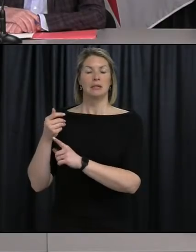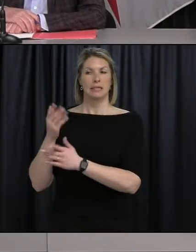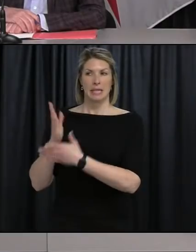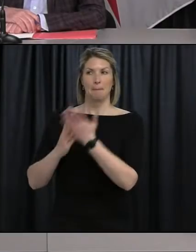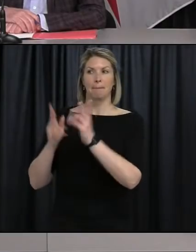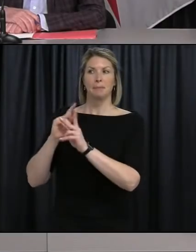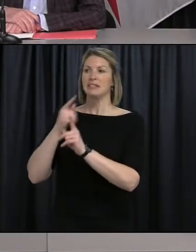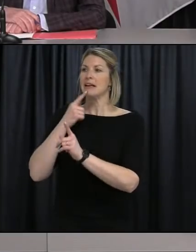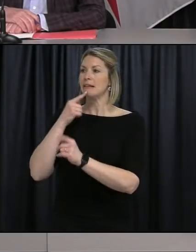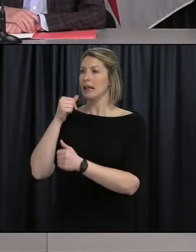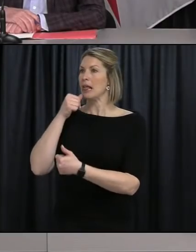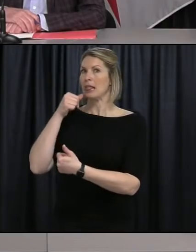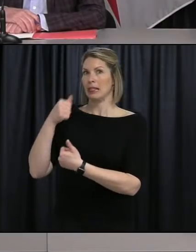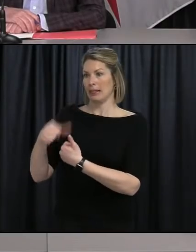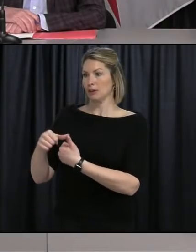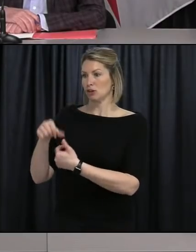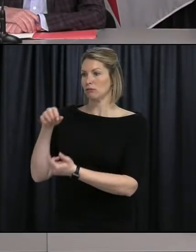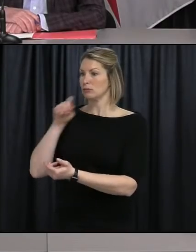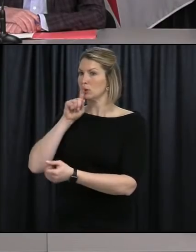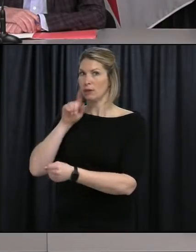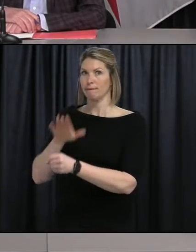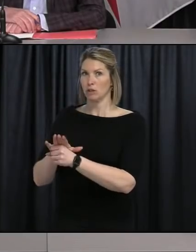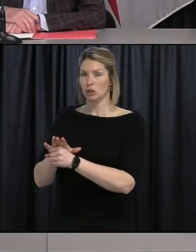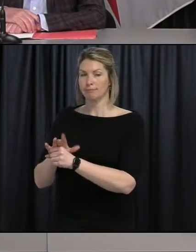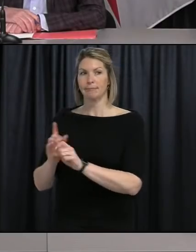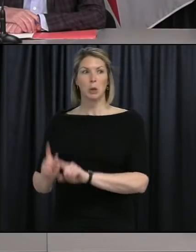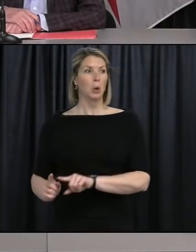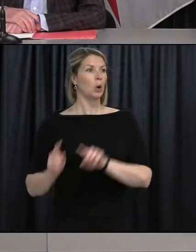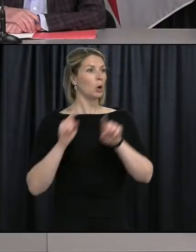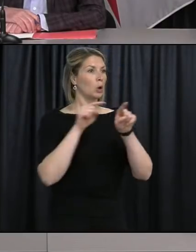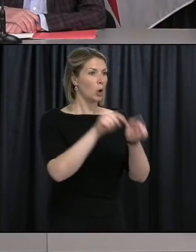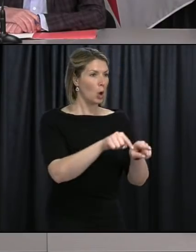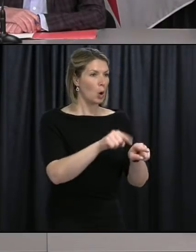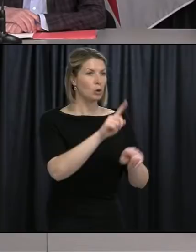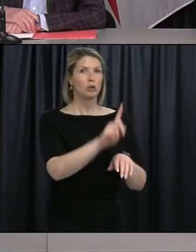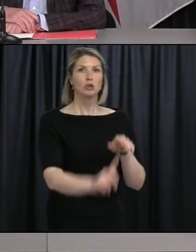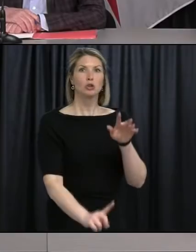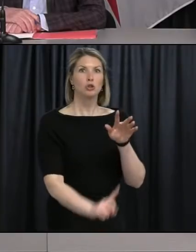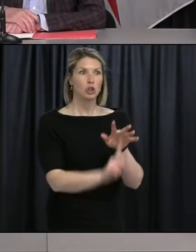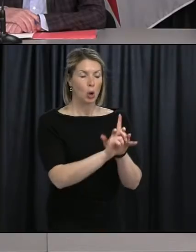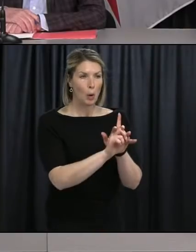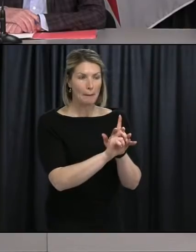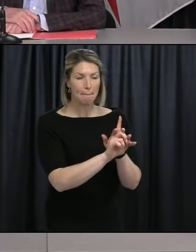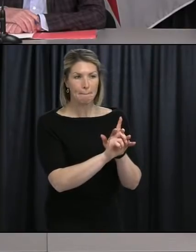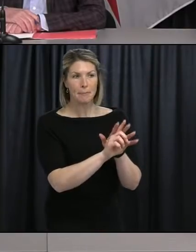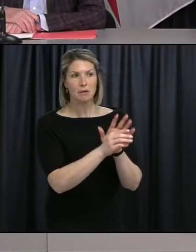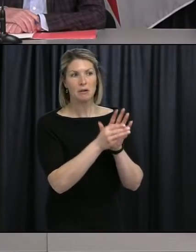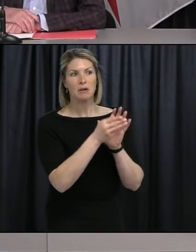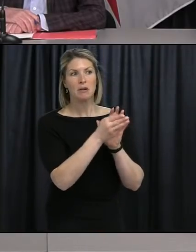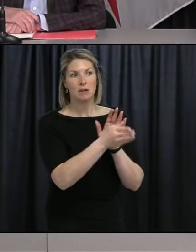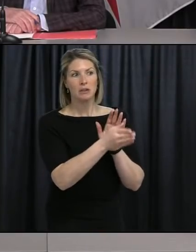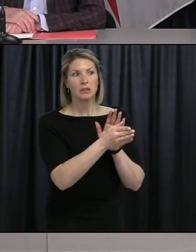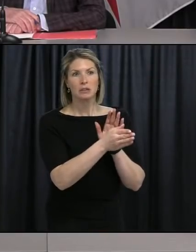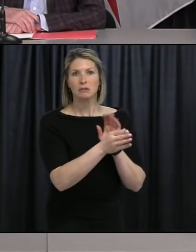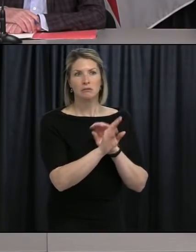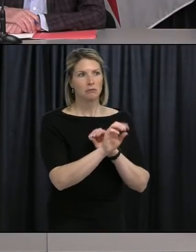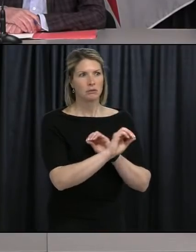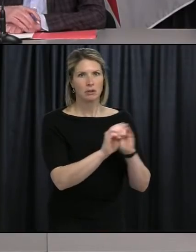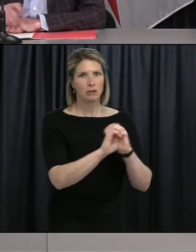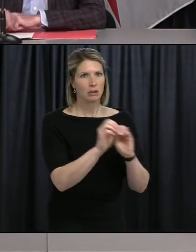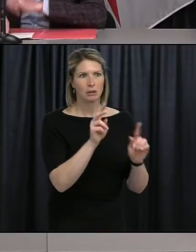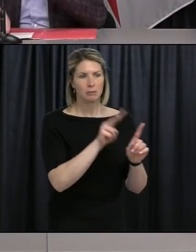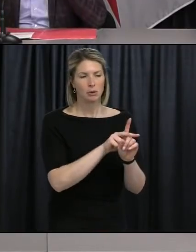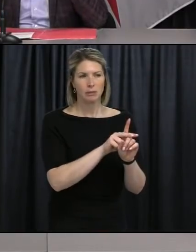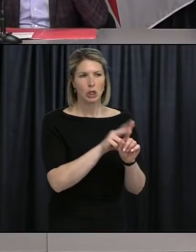list and are given a new appointment. We were told one security guard mentioned 20 people in one day. How often is this